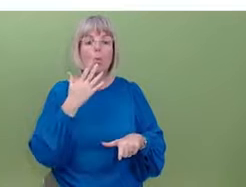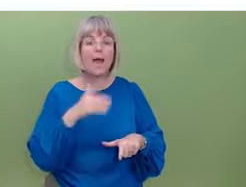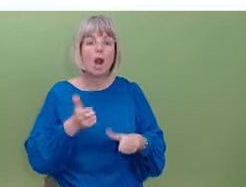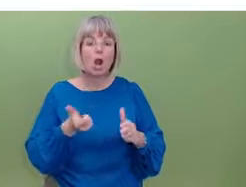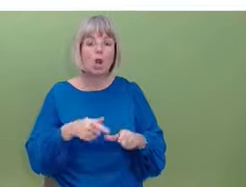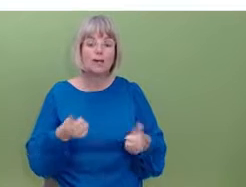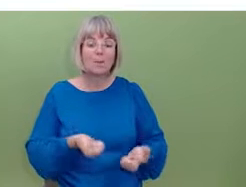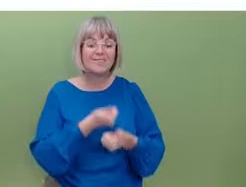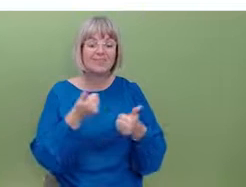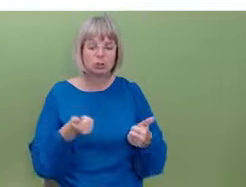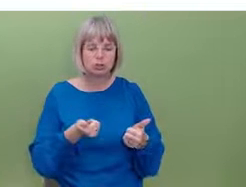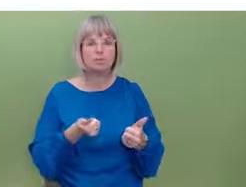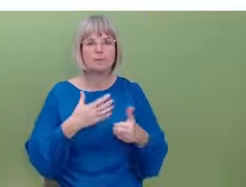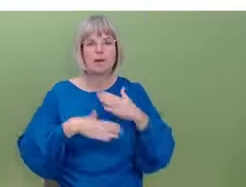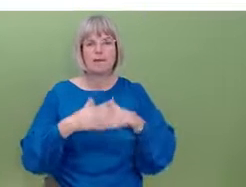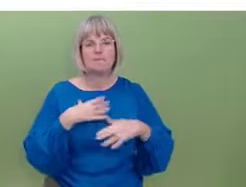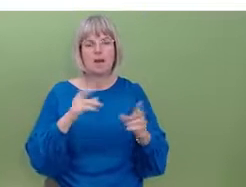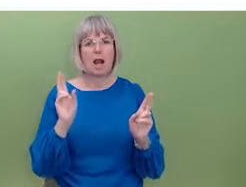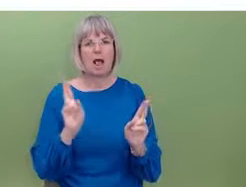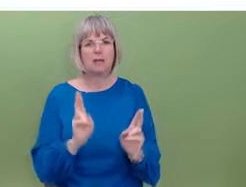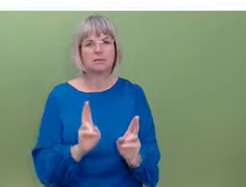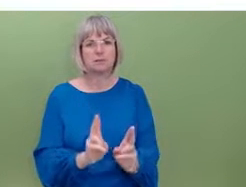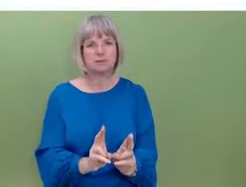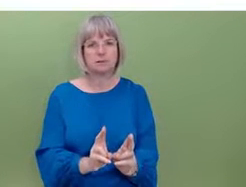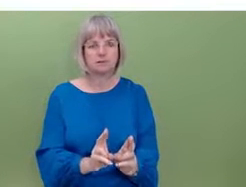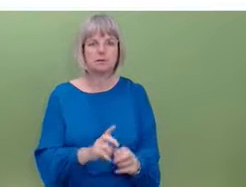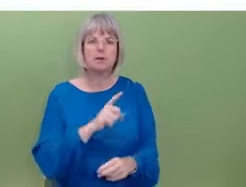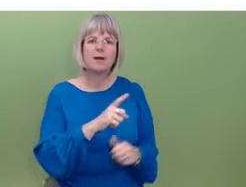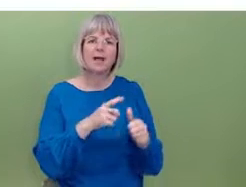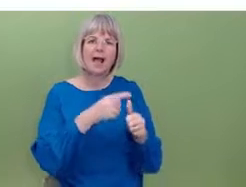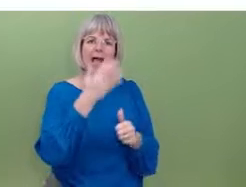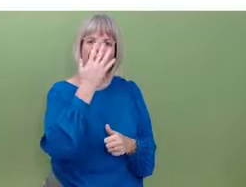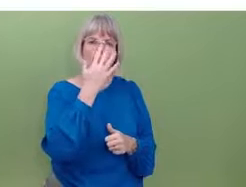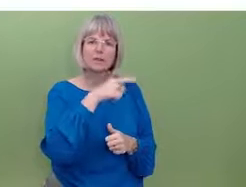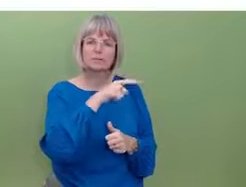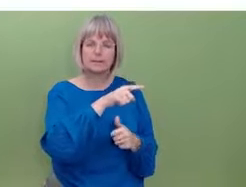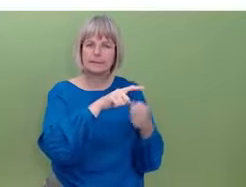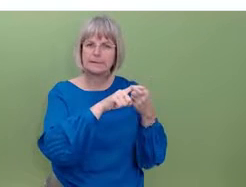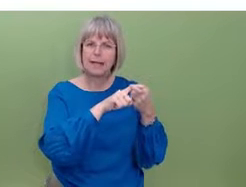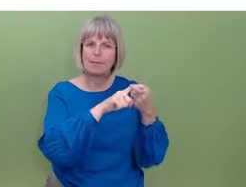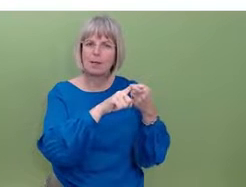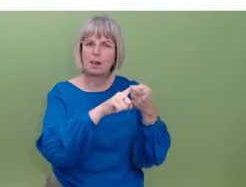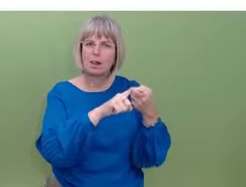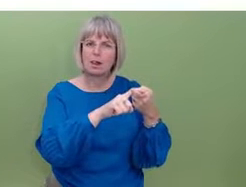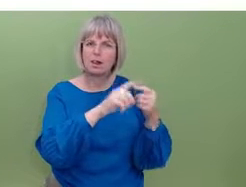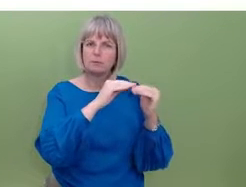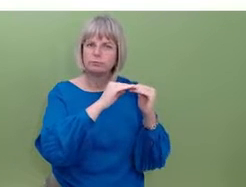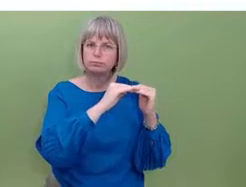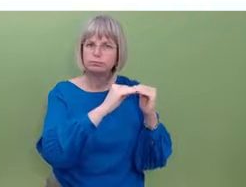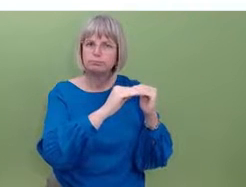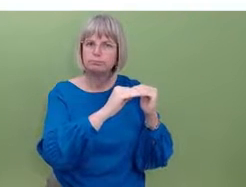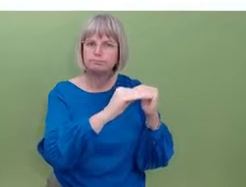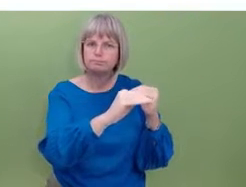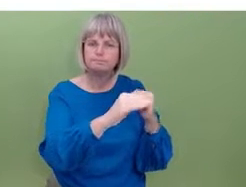notable. In adolescence, it's a much more stable pattern over time. There are greater